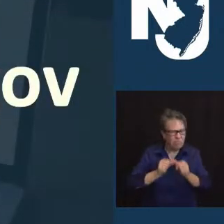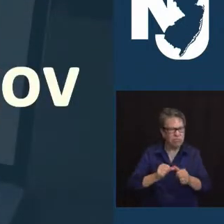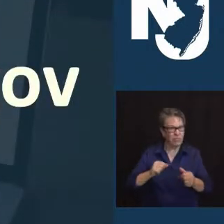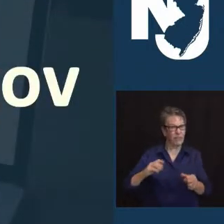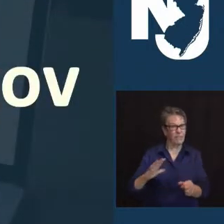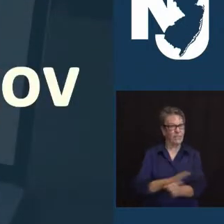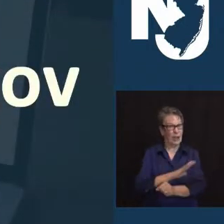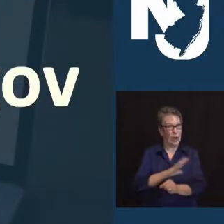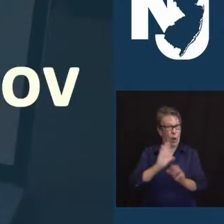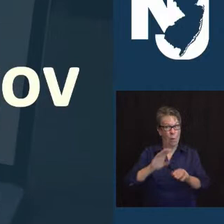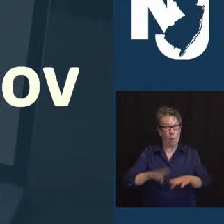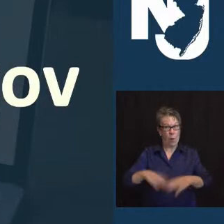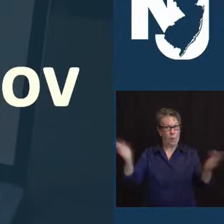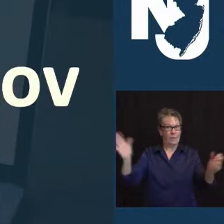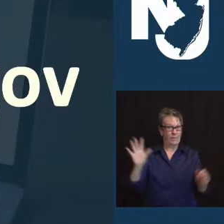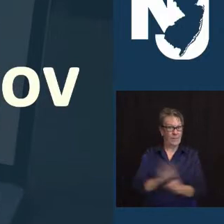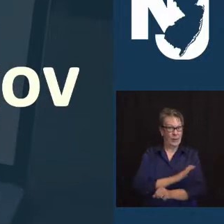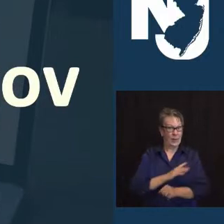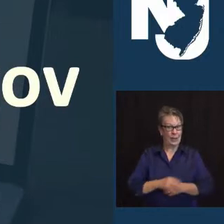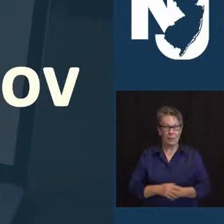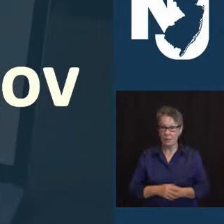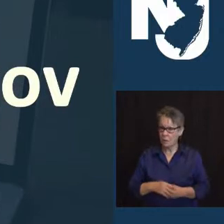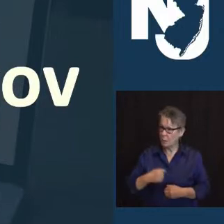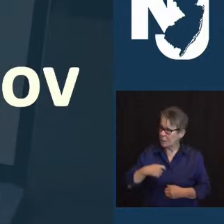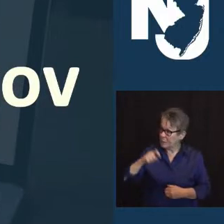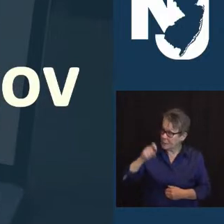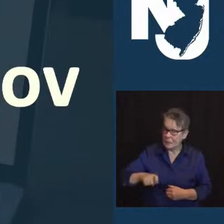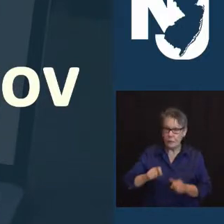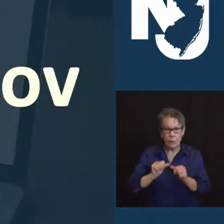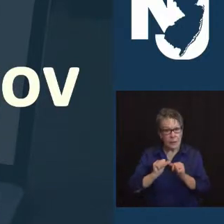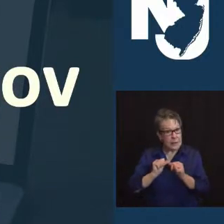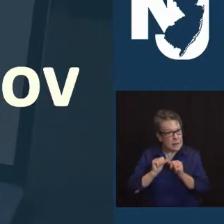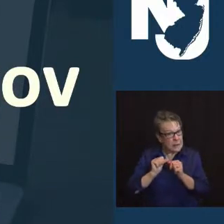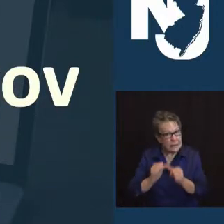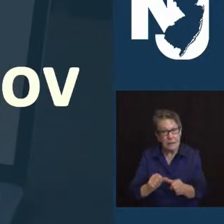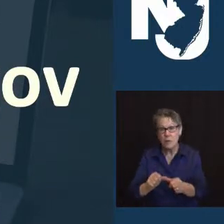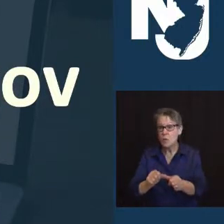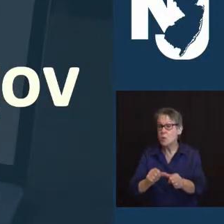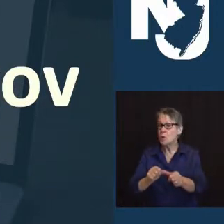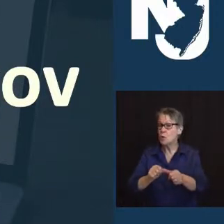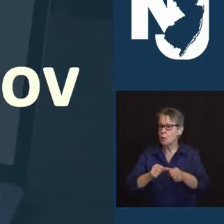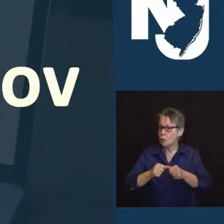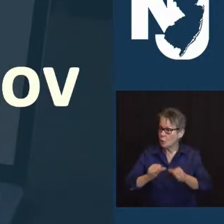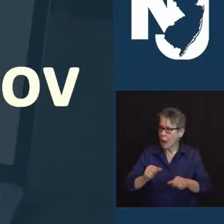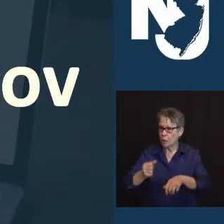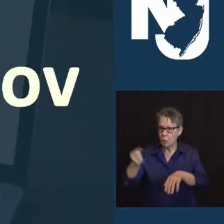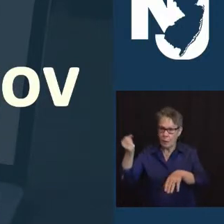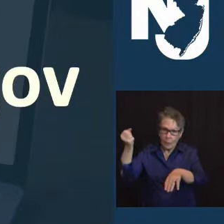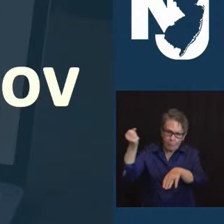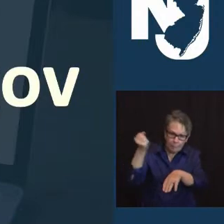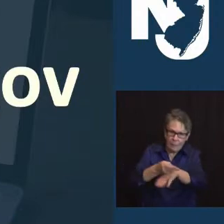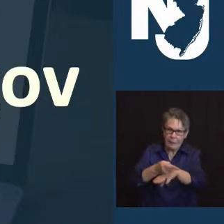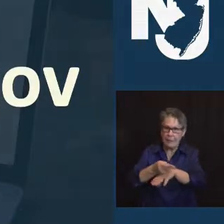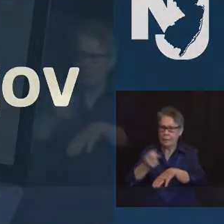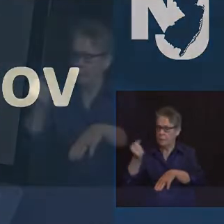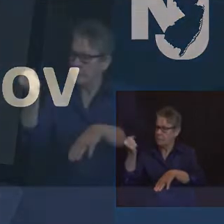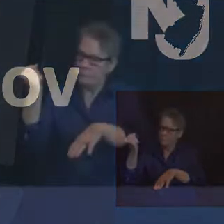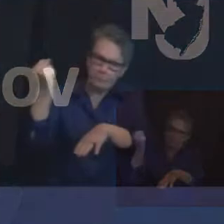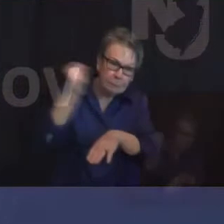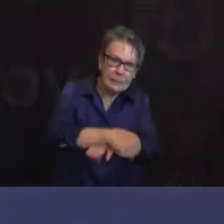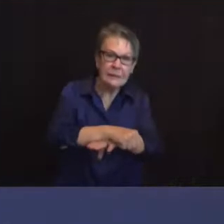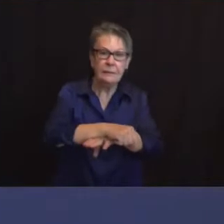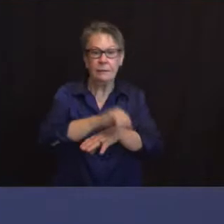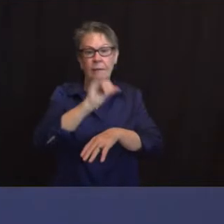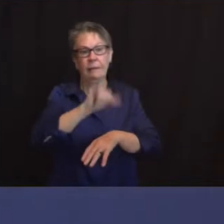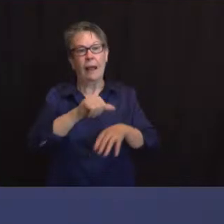our focus on getting our numbers to meet or even come in below the best case scenario we discussed a few minutes ago. And I know